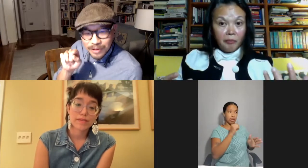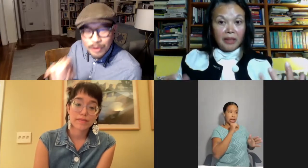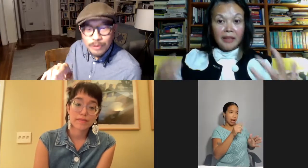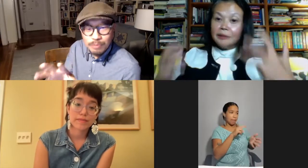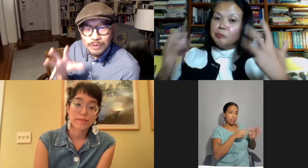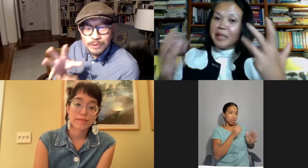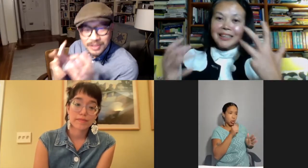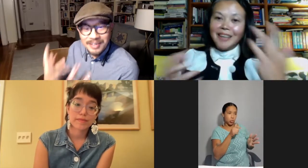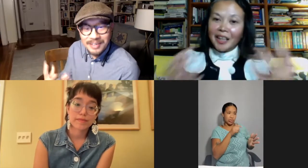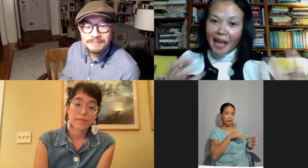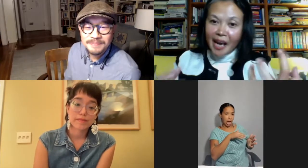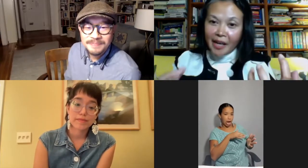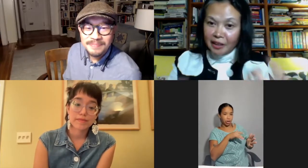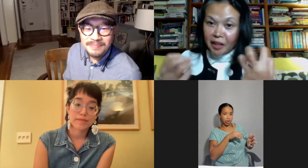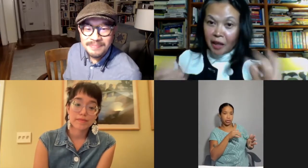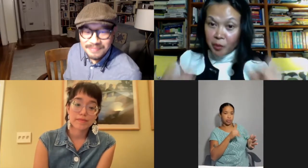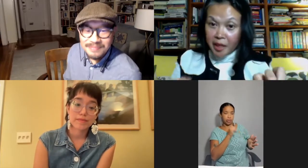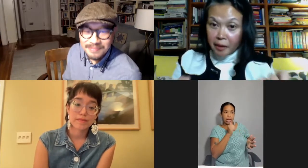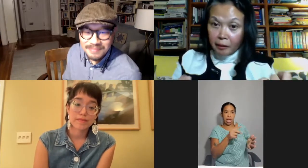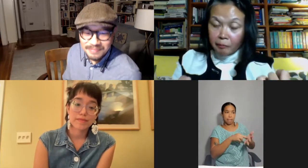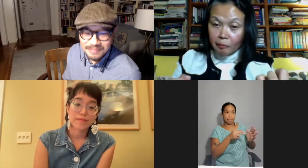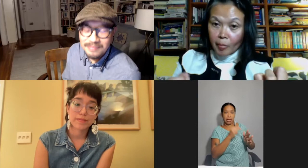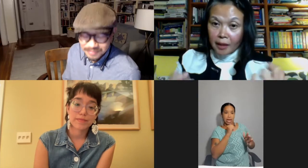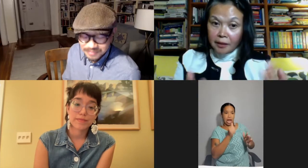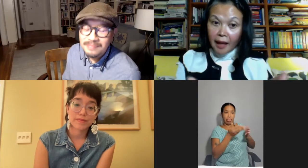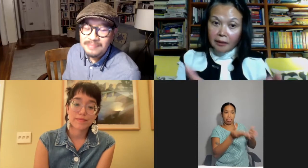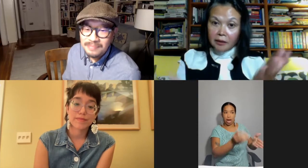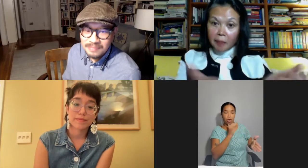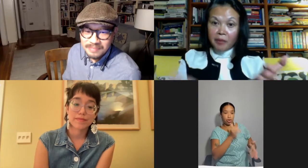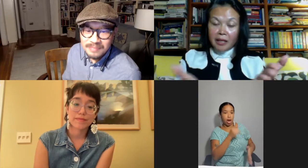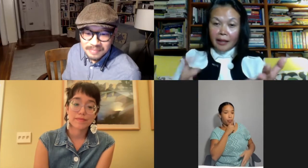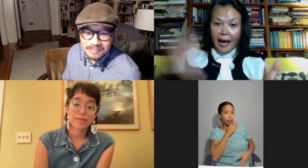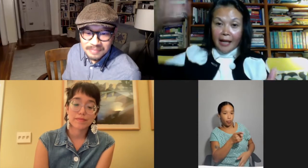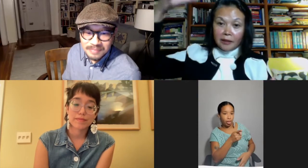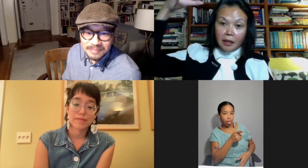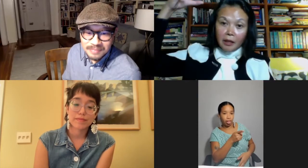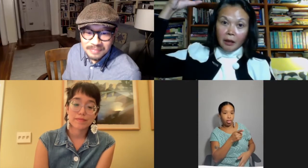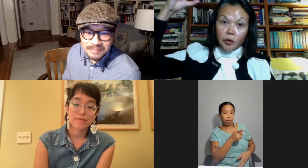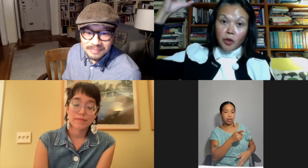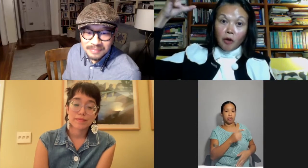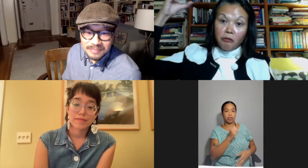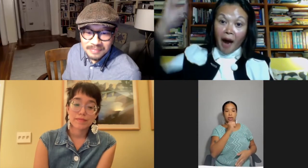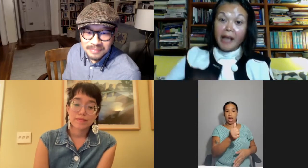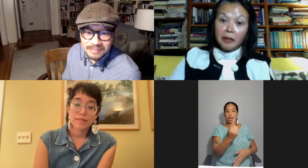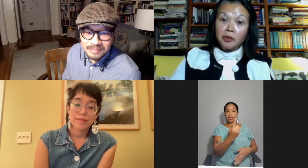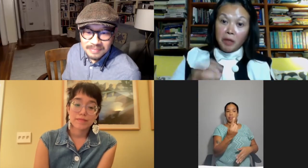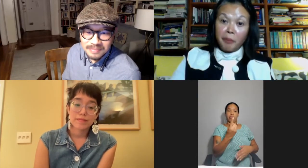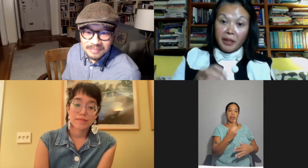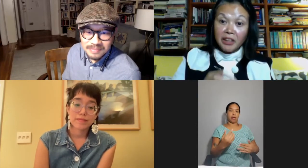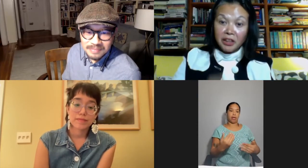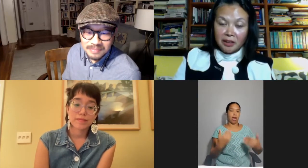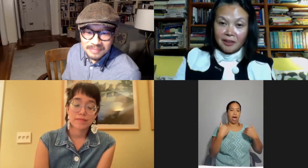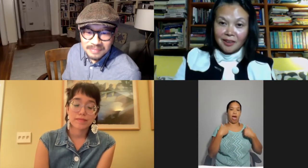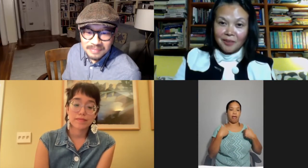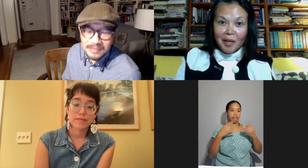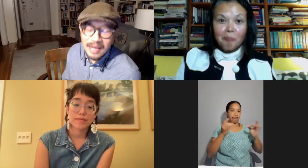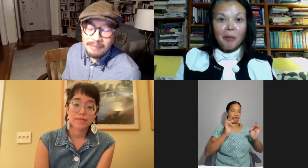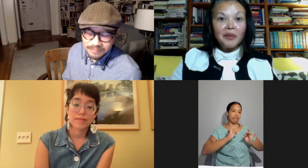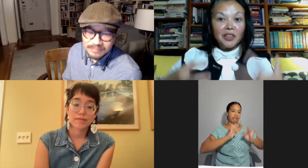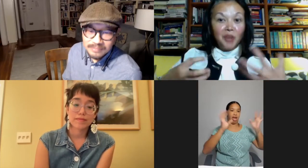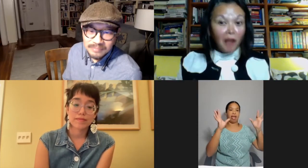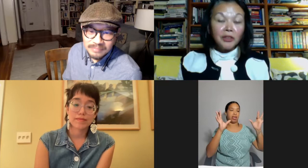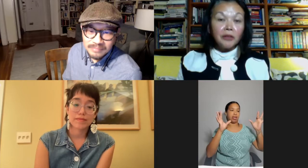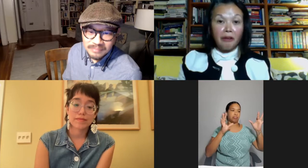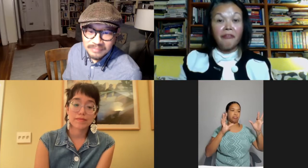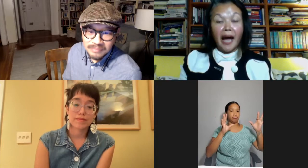of have to go Doesn't mean through it's study. not there and it's not real. It's not something that has, violent repercussions. But